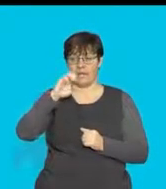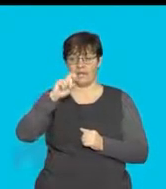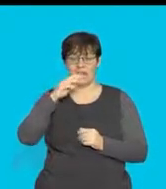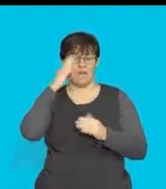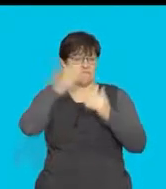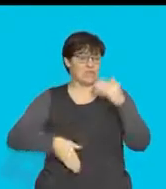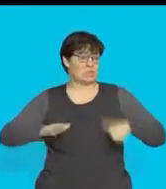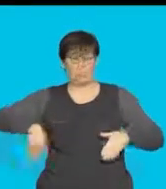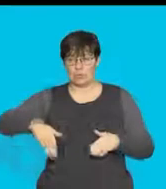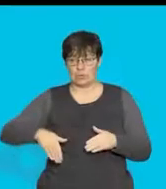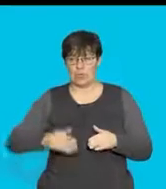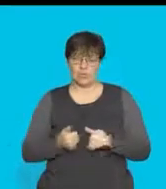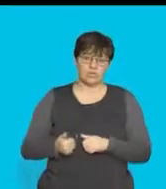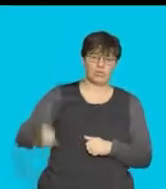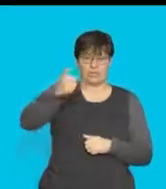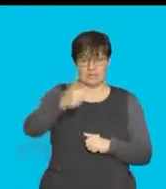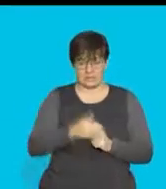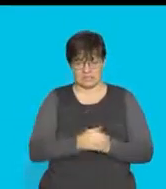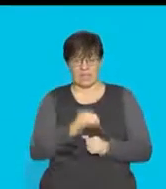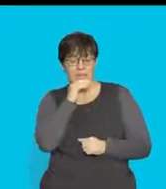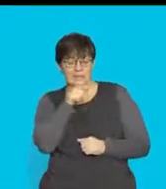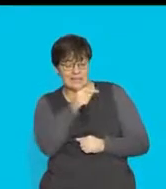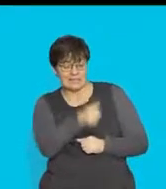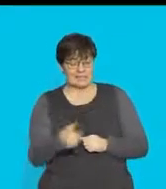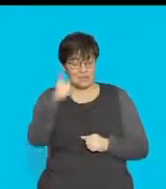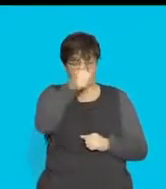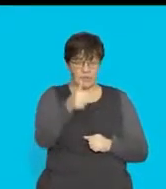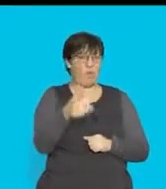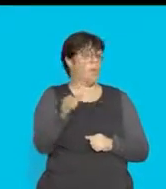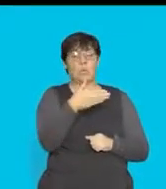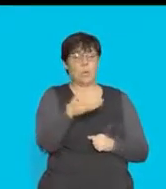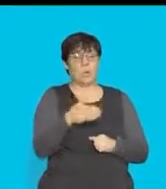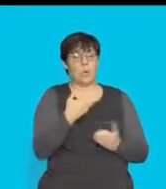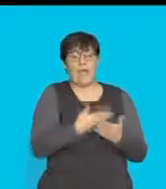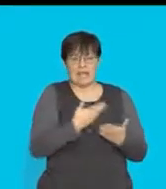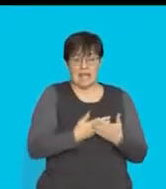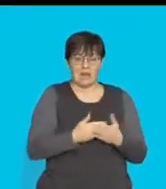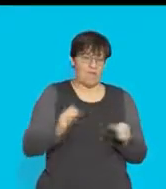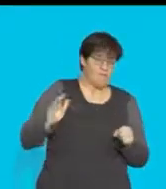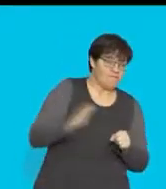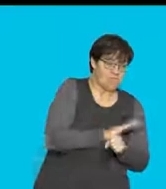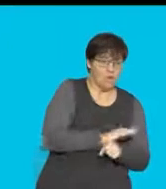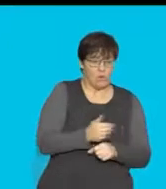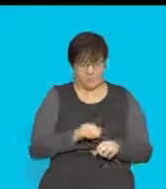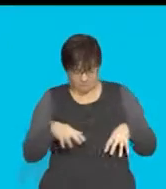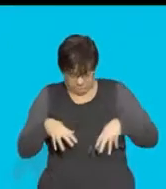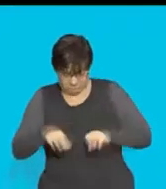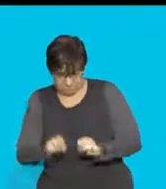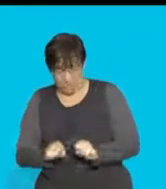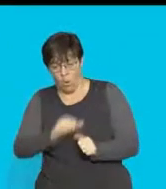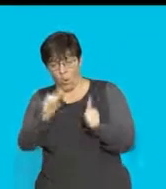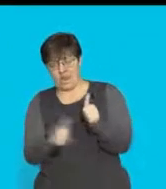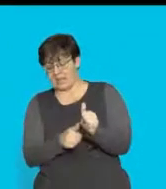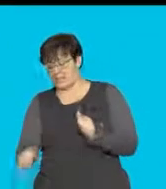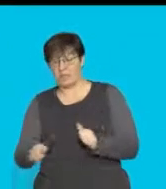dominance. So this essentially is when the dominant gene allele is not able to completely dominate over